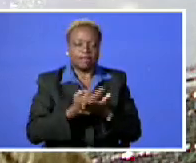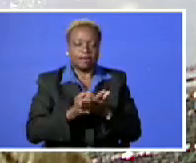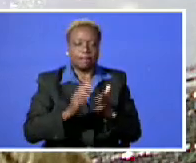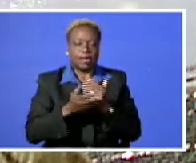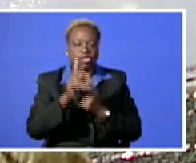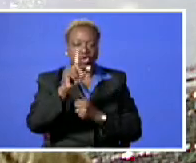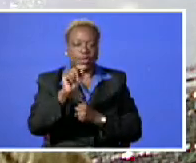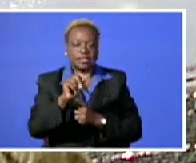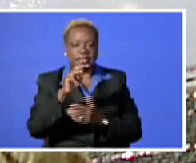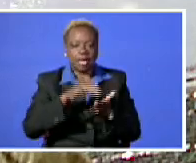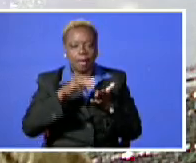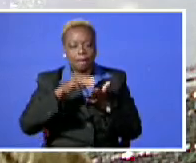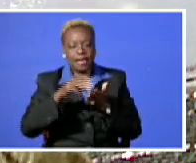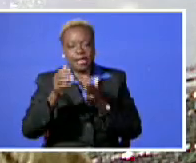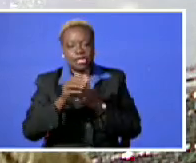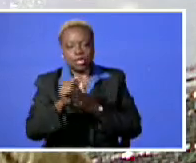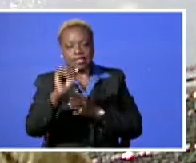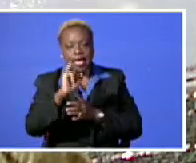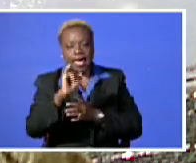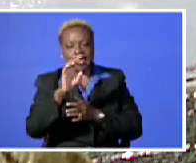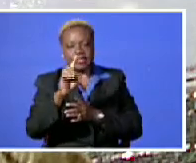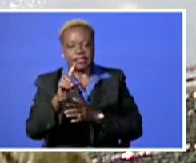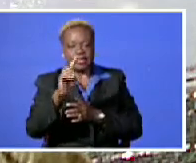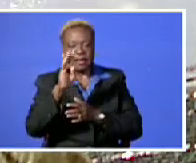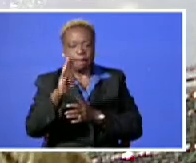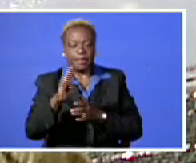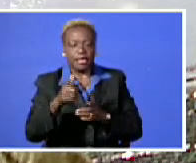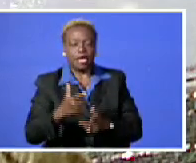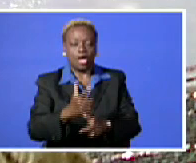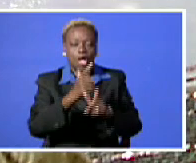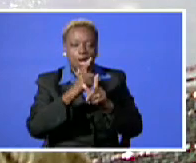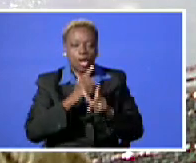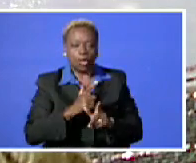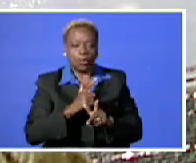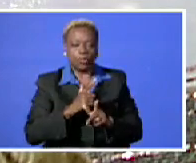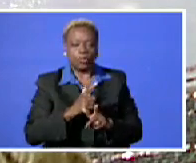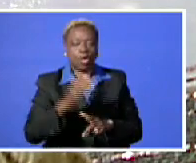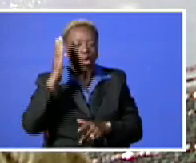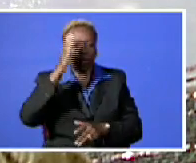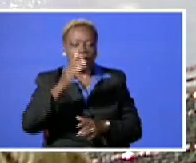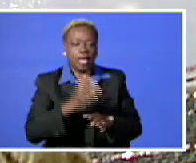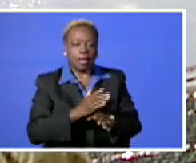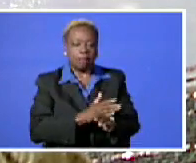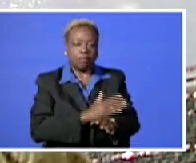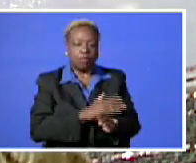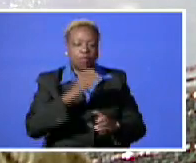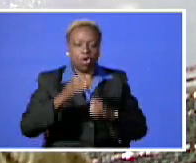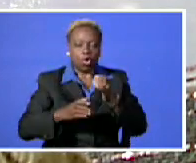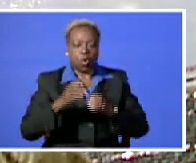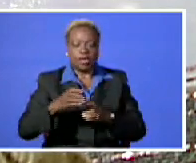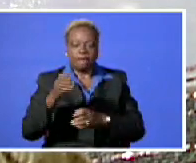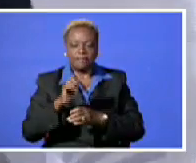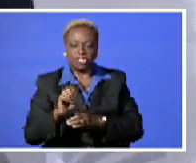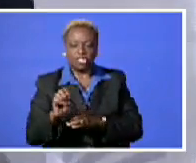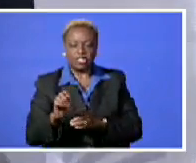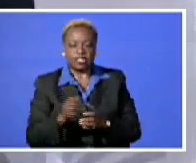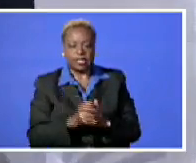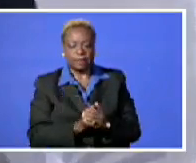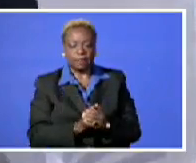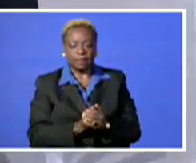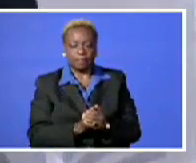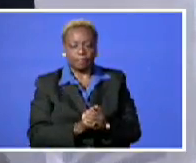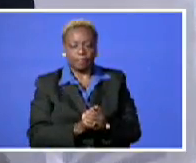$20 million IDB loan through the Citizen Security and Justice Program, will improve court efficiency.